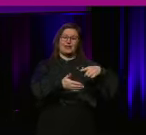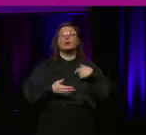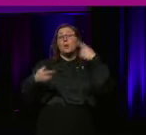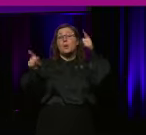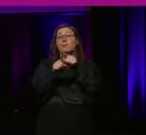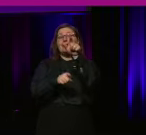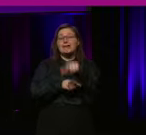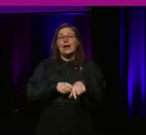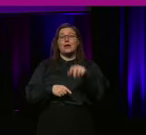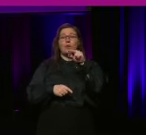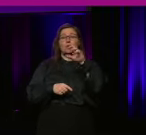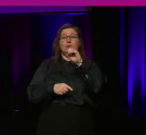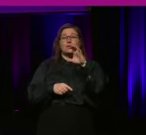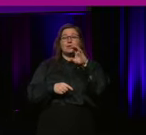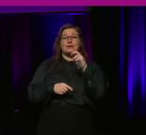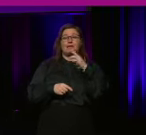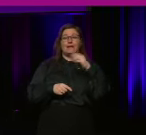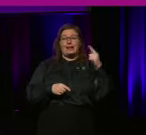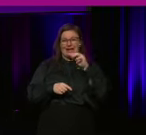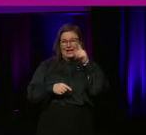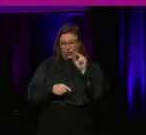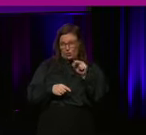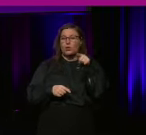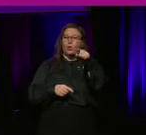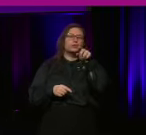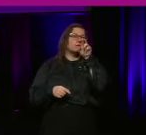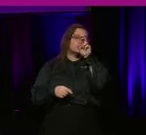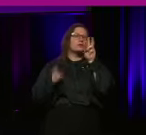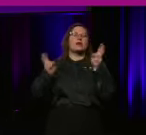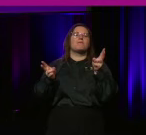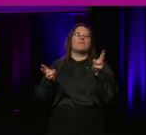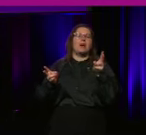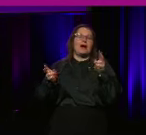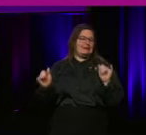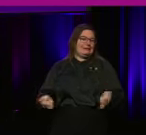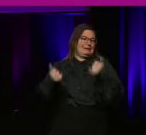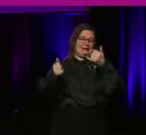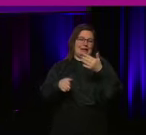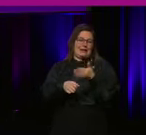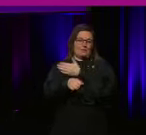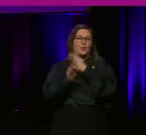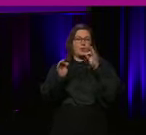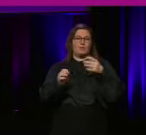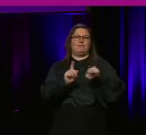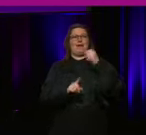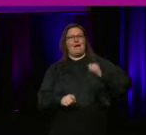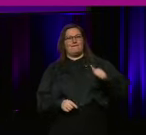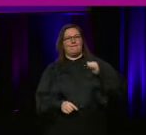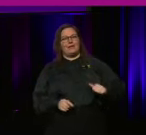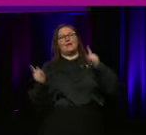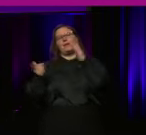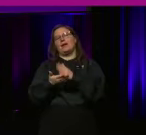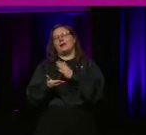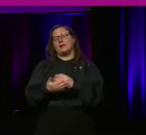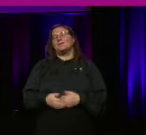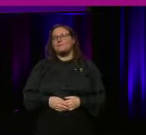this early on too, when it comes to the implementation. And there also,